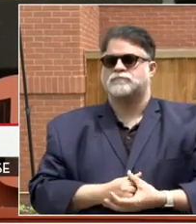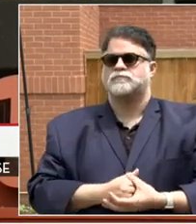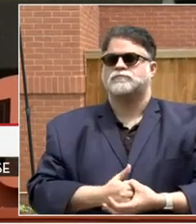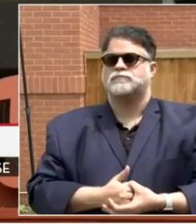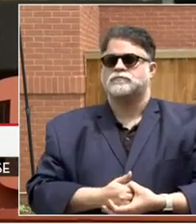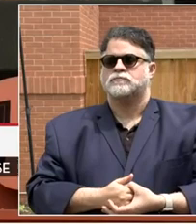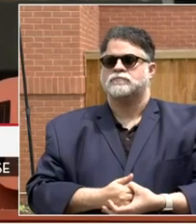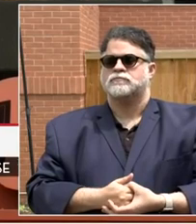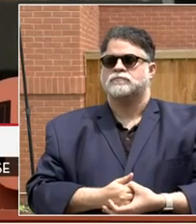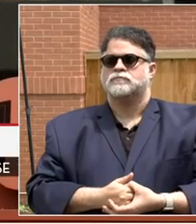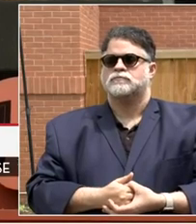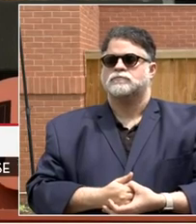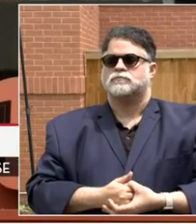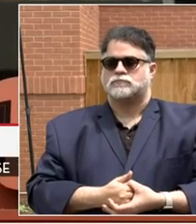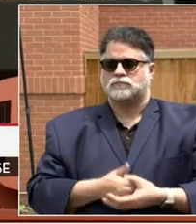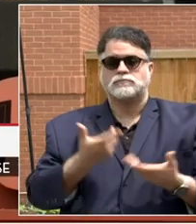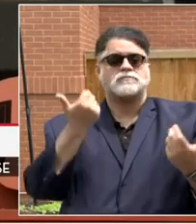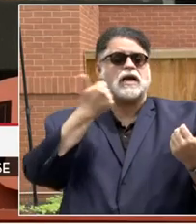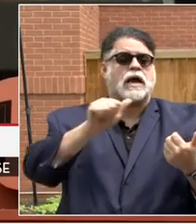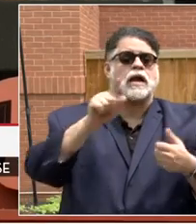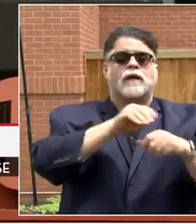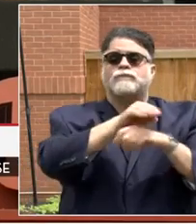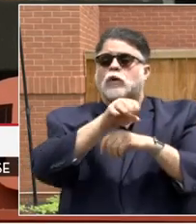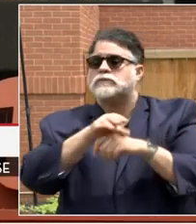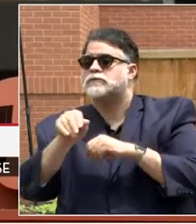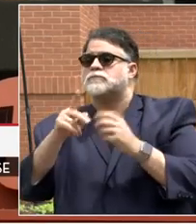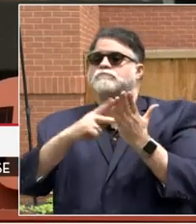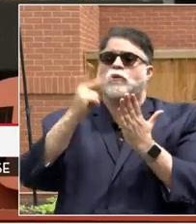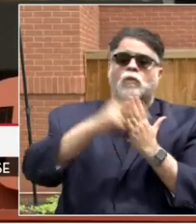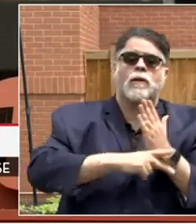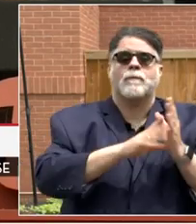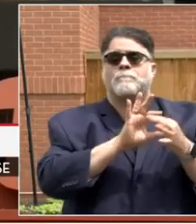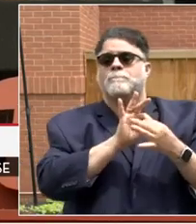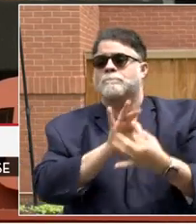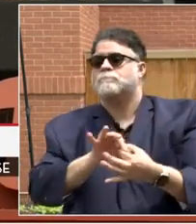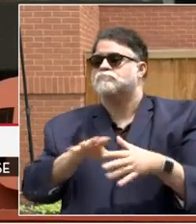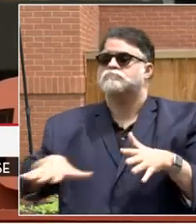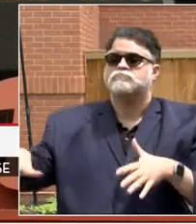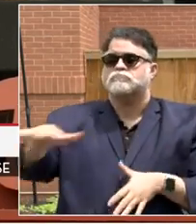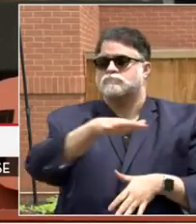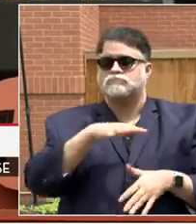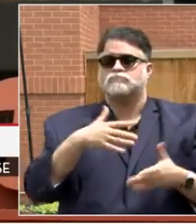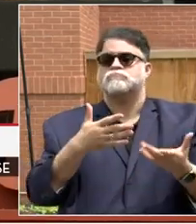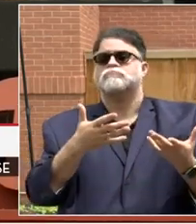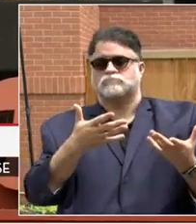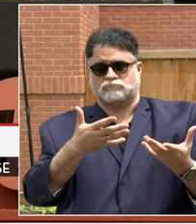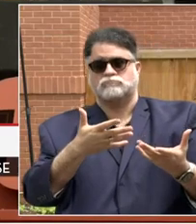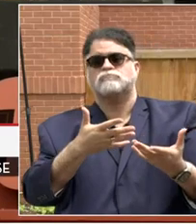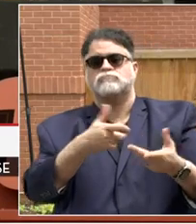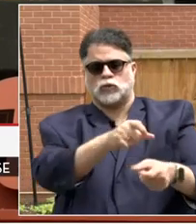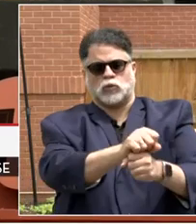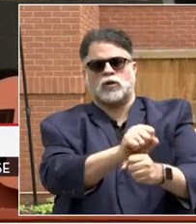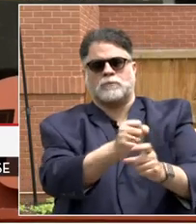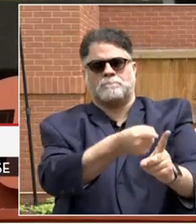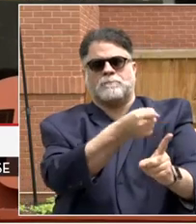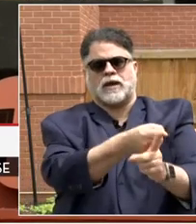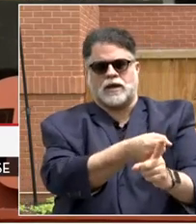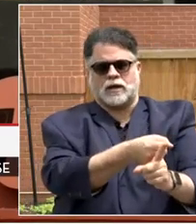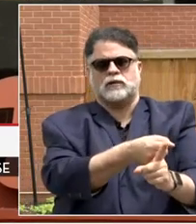help them stick with a program, and be accountable to us for the work that you're doing, then please get in